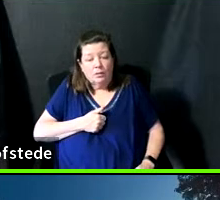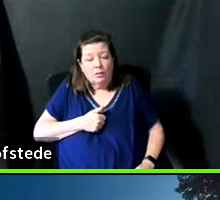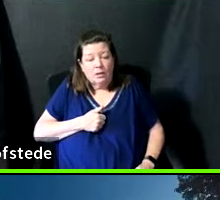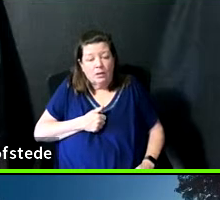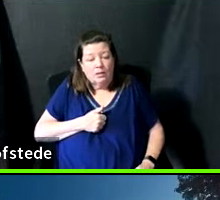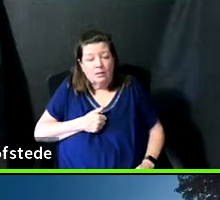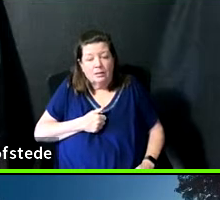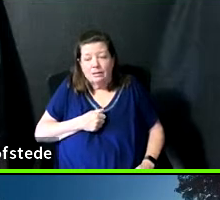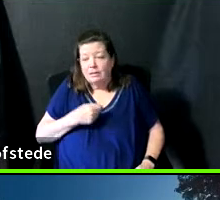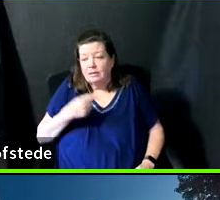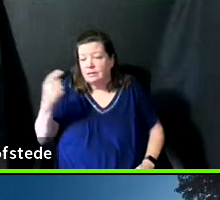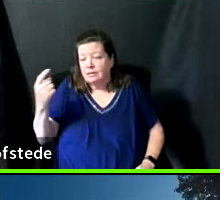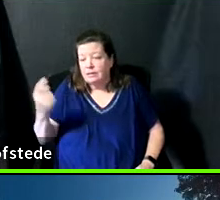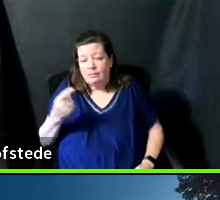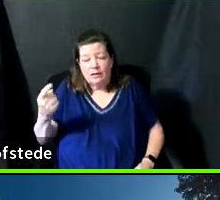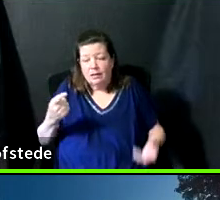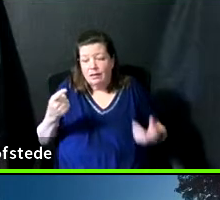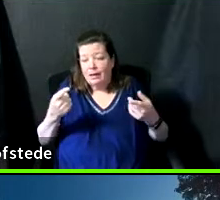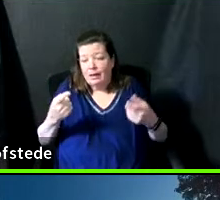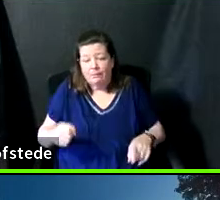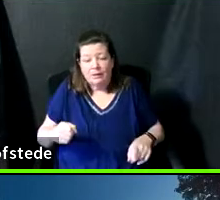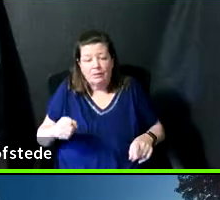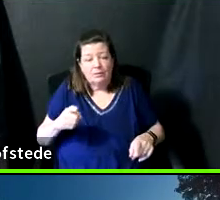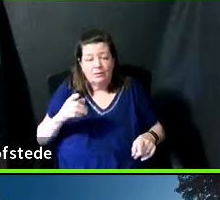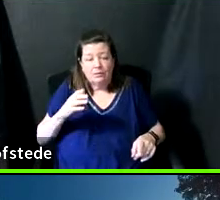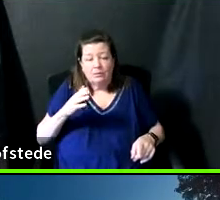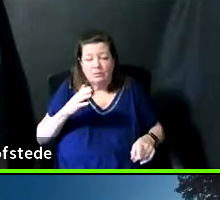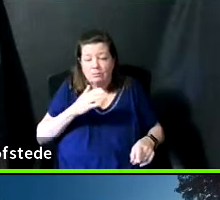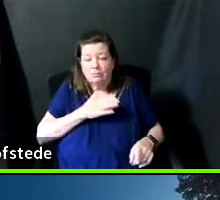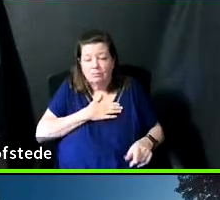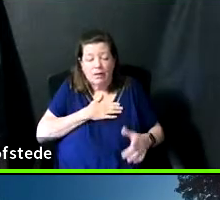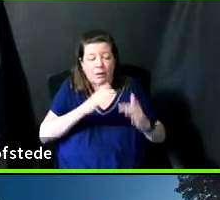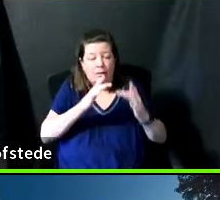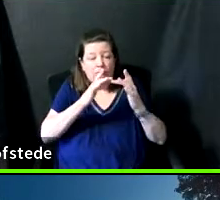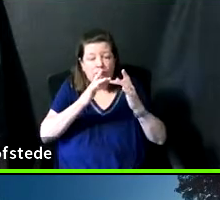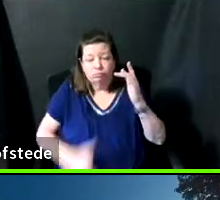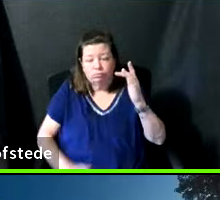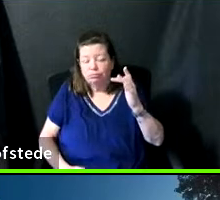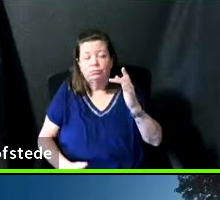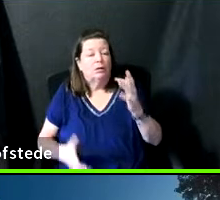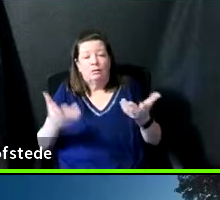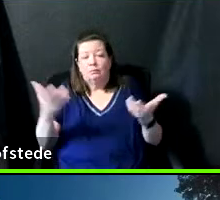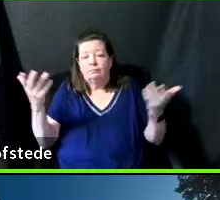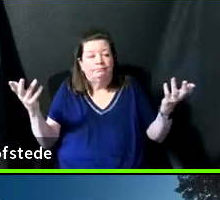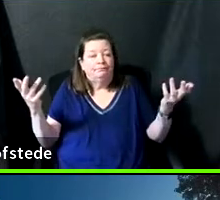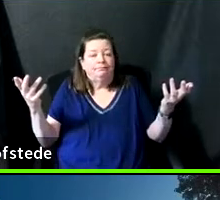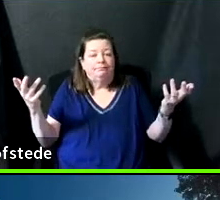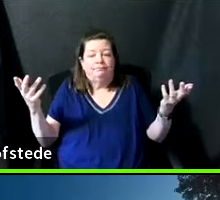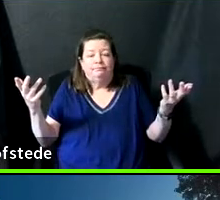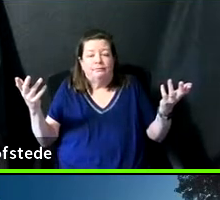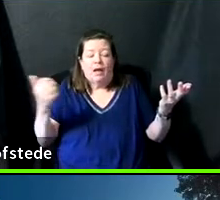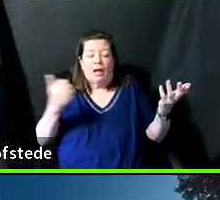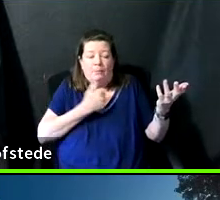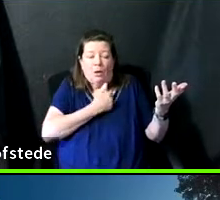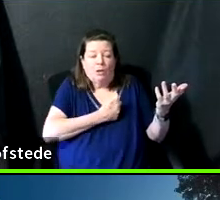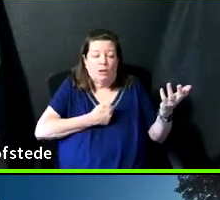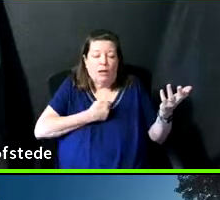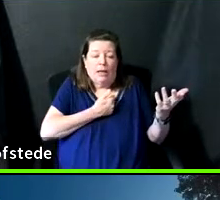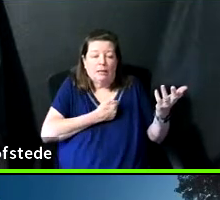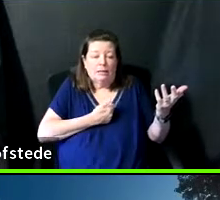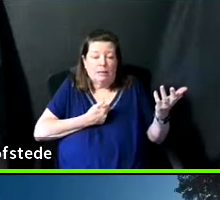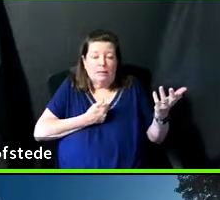something happened to my transmission. It just disappeared. And so I apologize. I